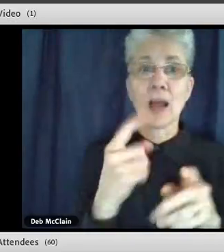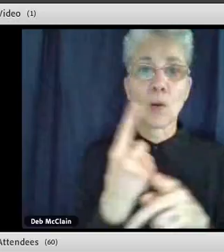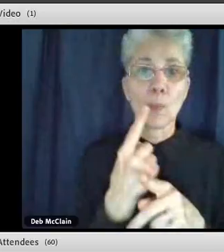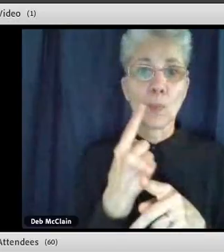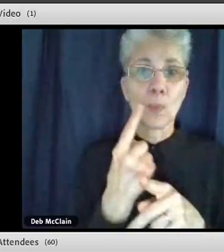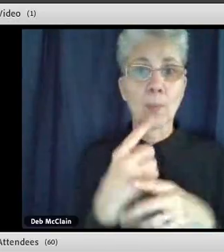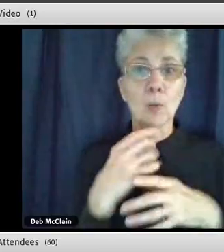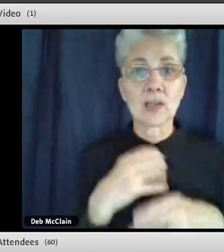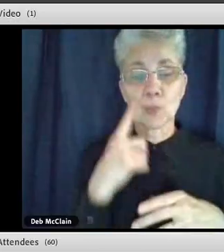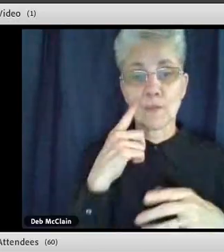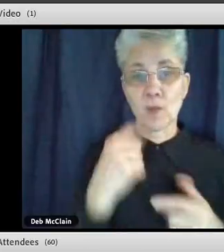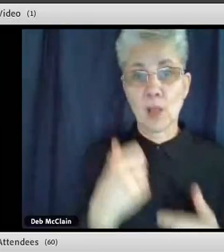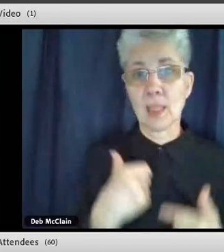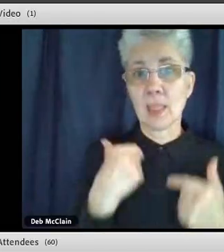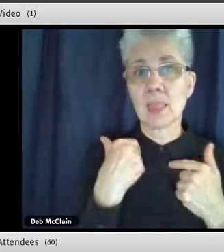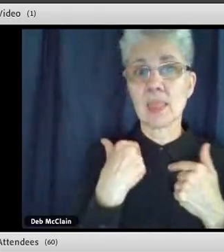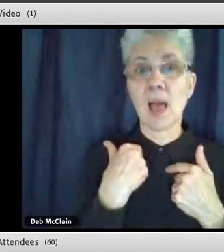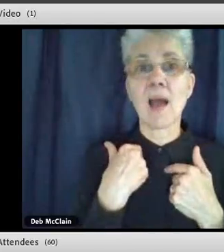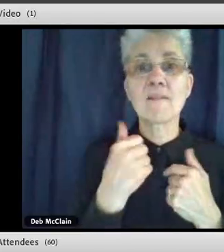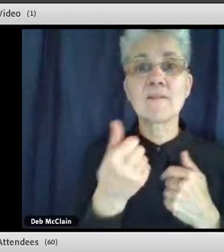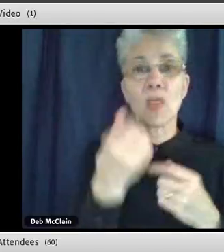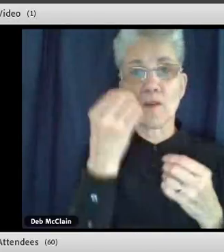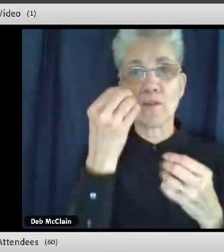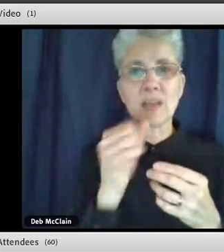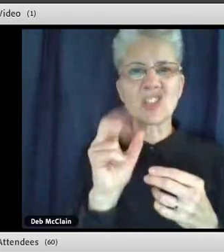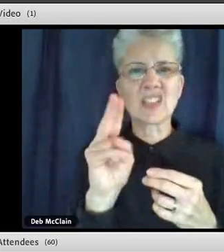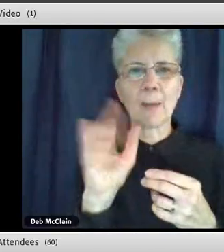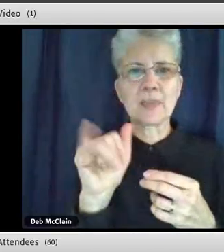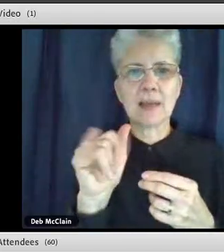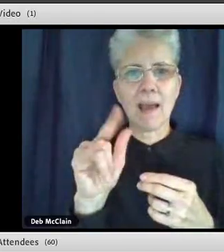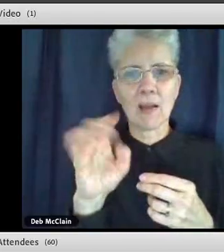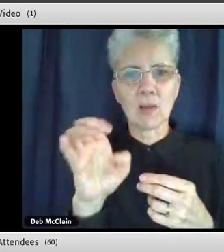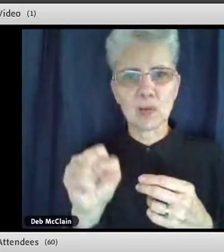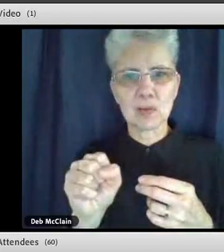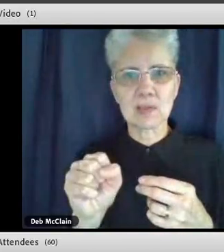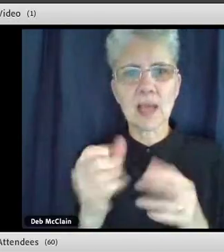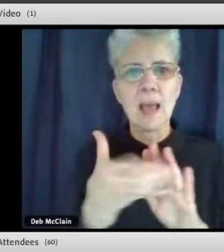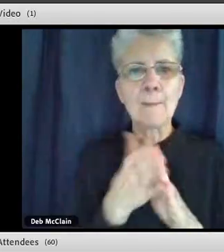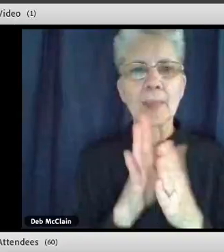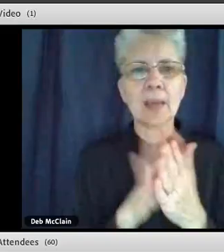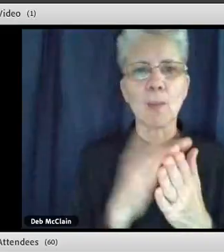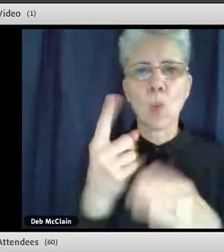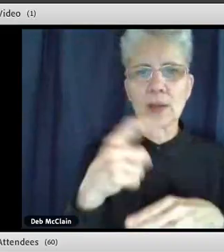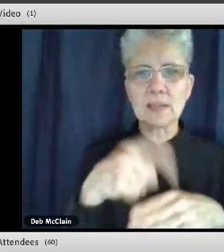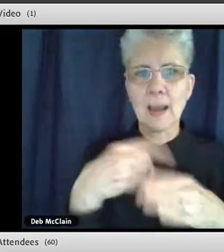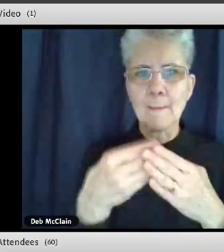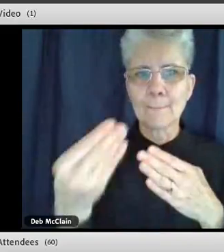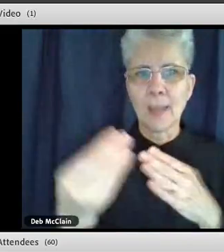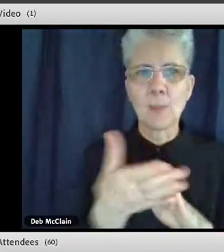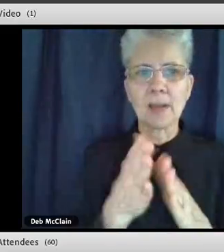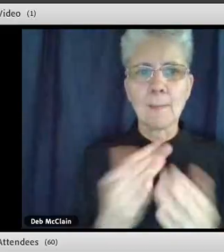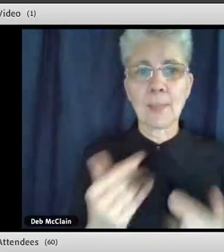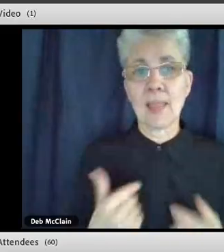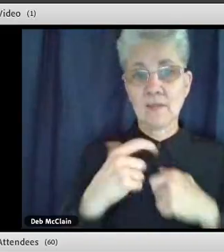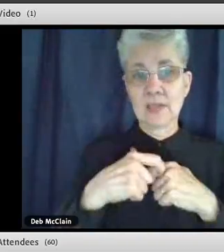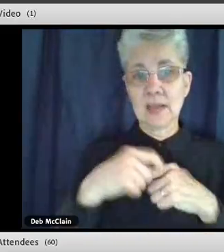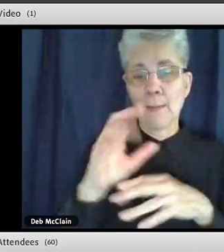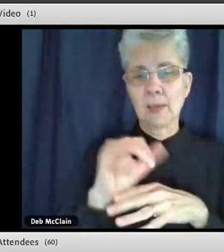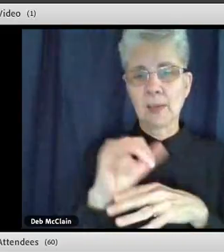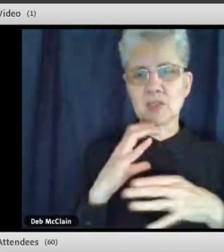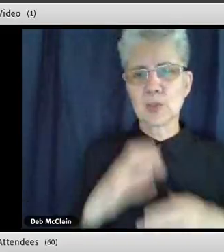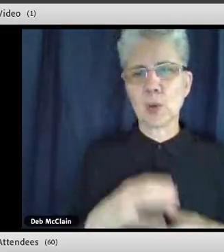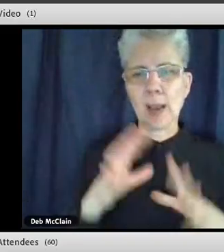life, other title information, so subtitle, how to turn that one-time buyer into a lifetime customer, and then statement of